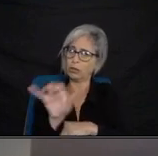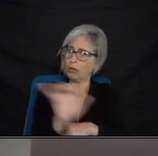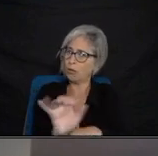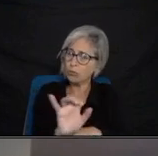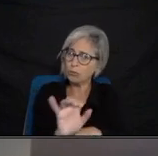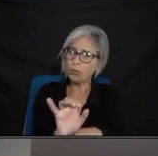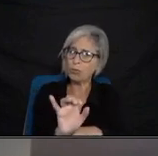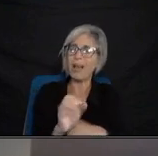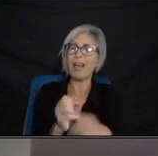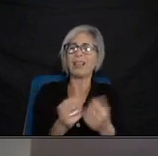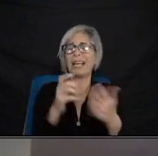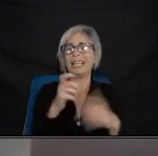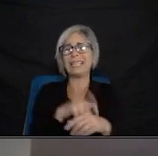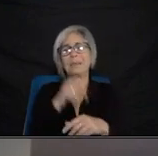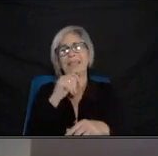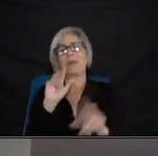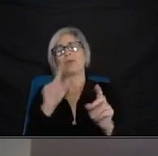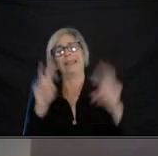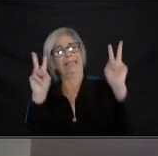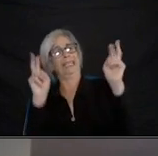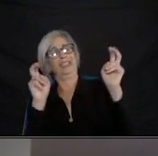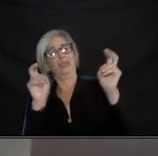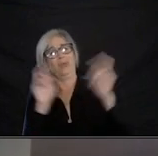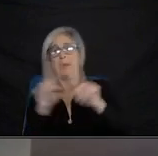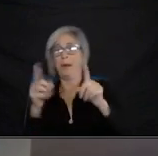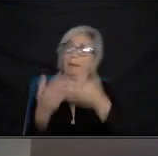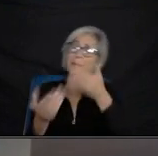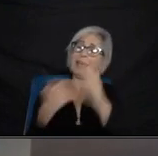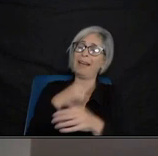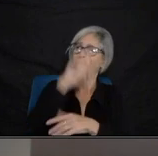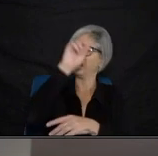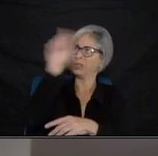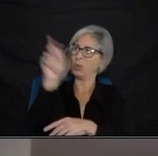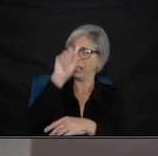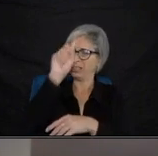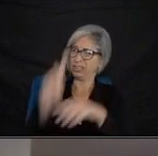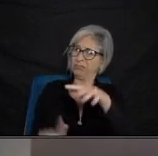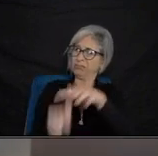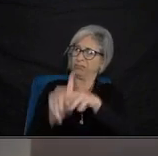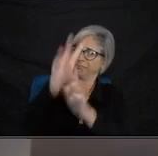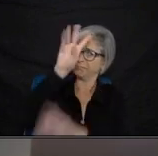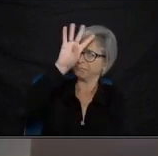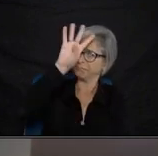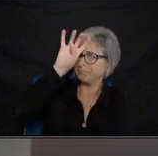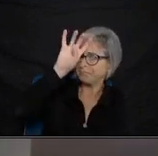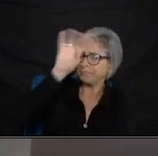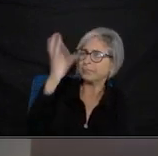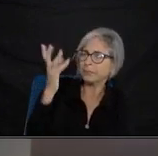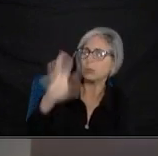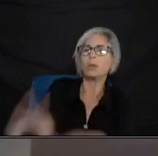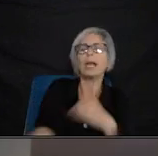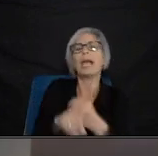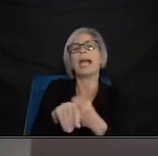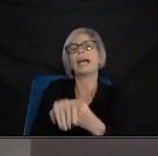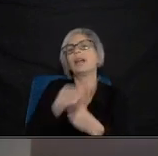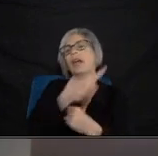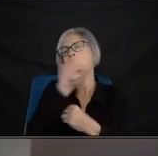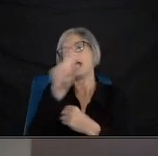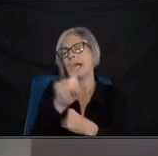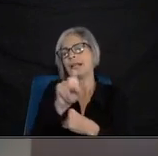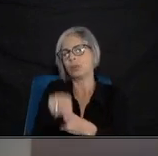times it's not really an issue, but it's just really somebody has a question about a specific item. We'll be adding another tab that'll be ask a